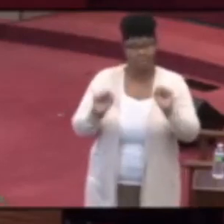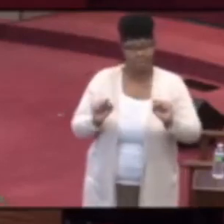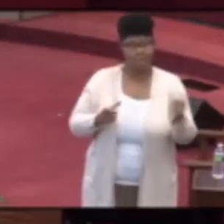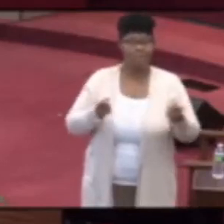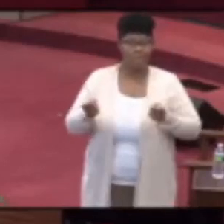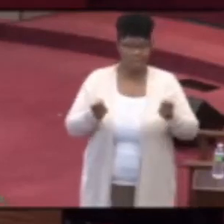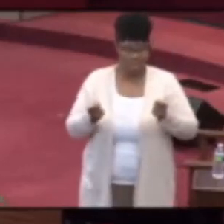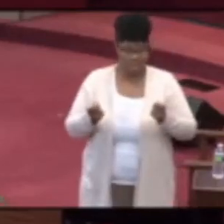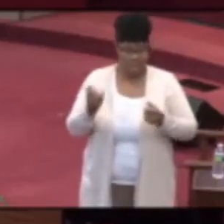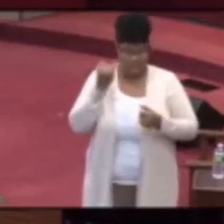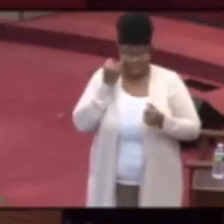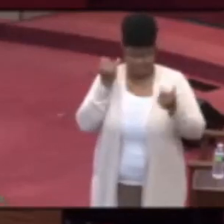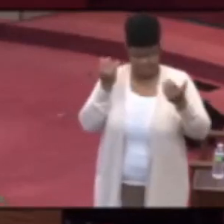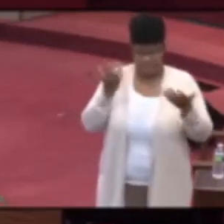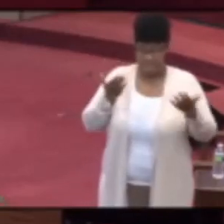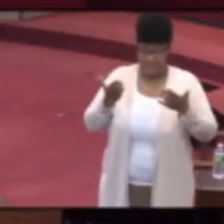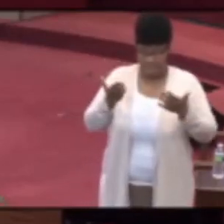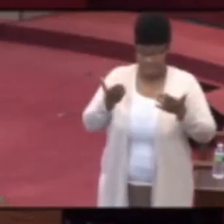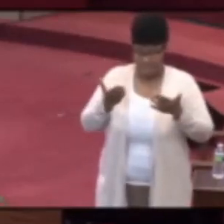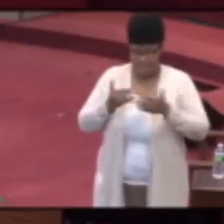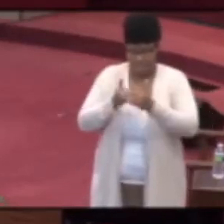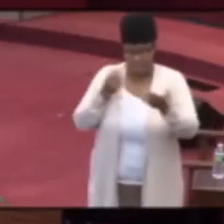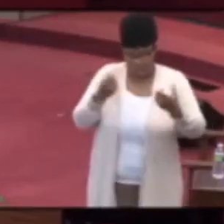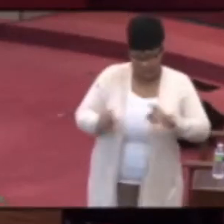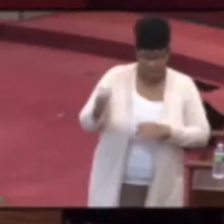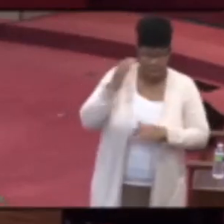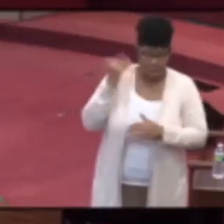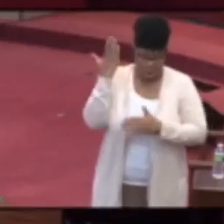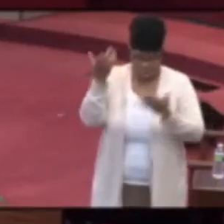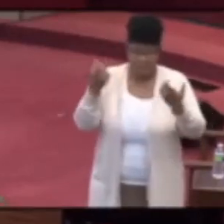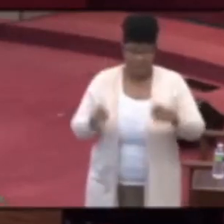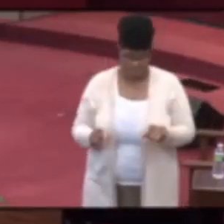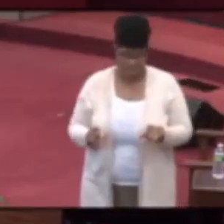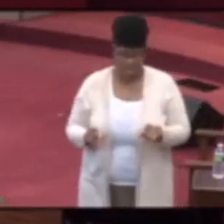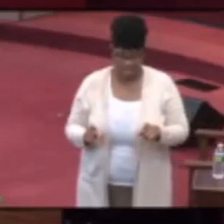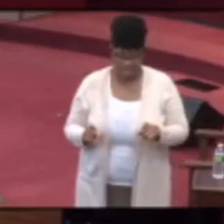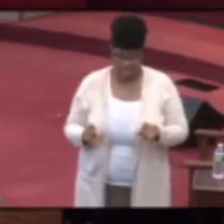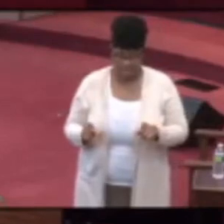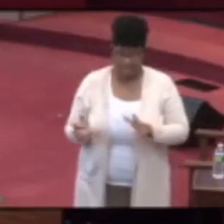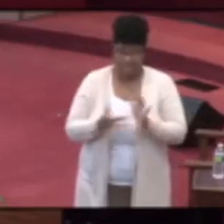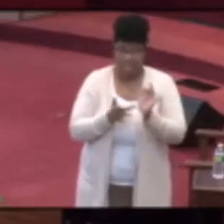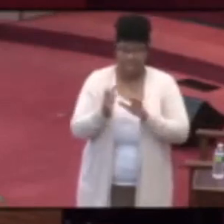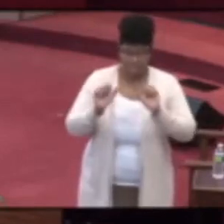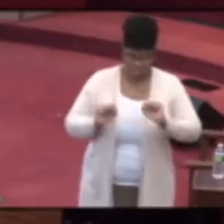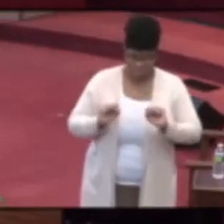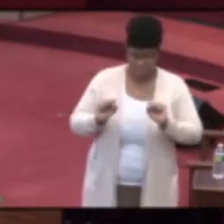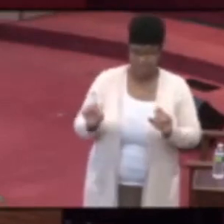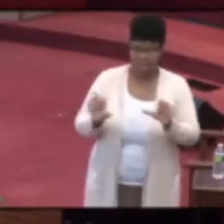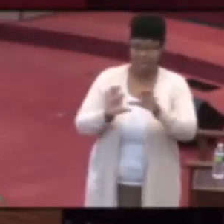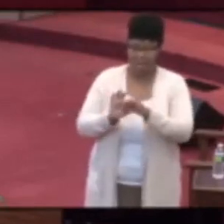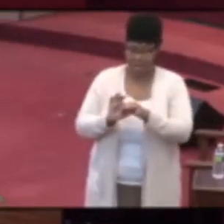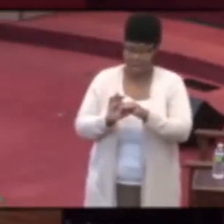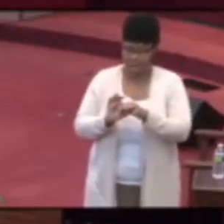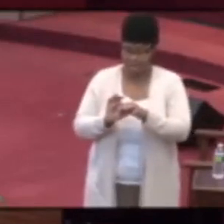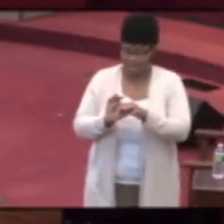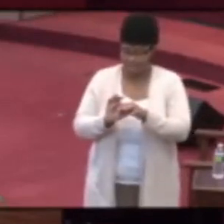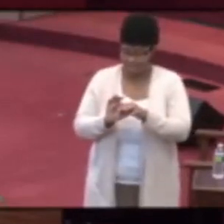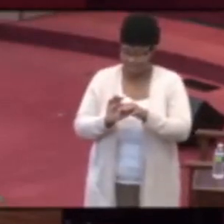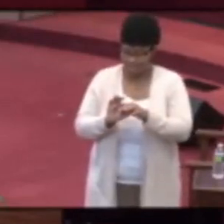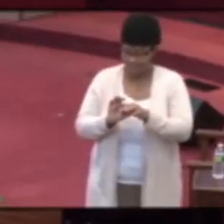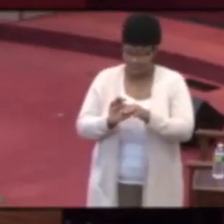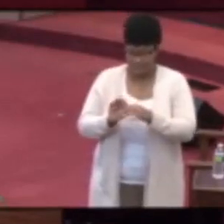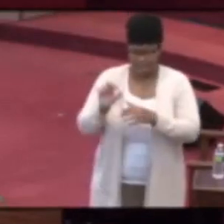Judas is revealed early, or Jesus knew it from the time of his birth, Jesus can attach the incredulity of